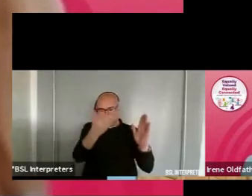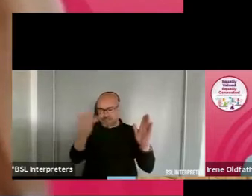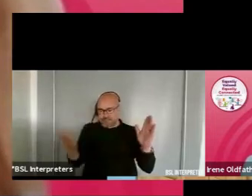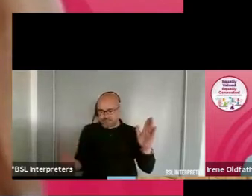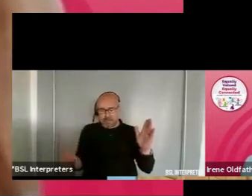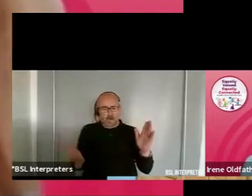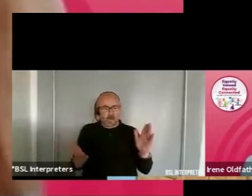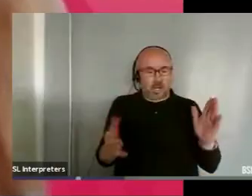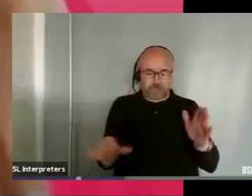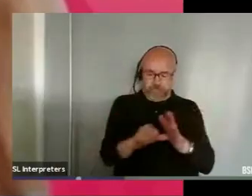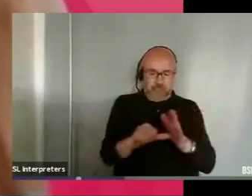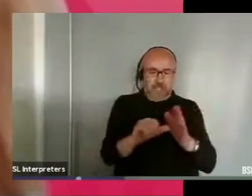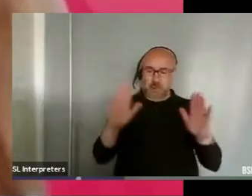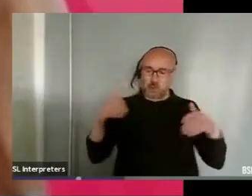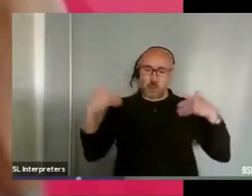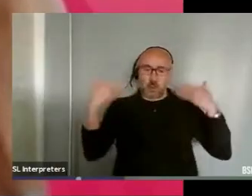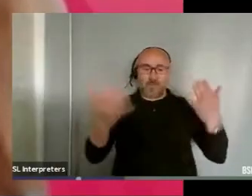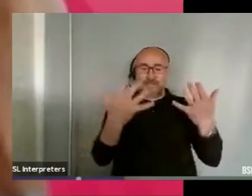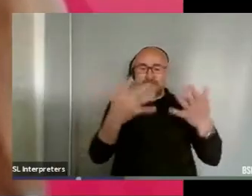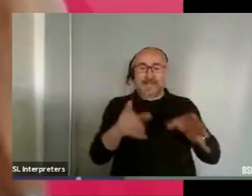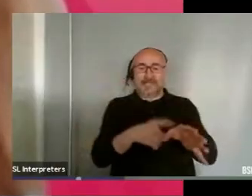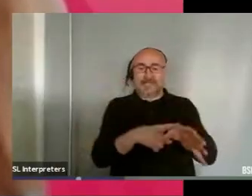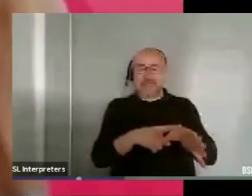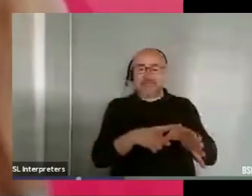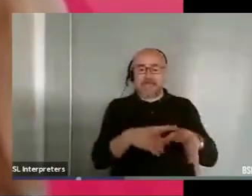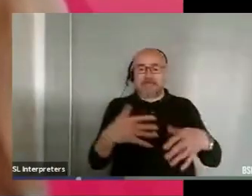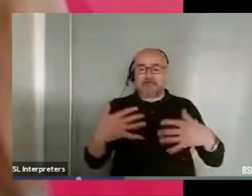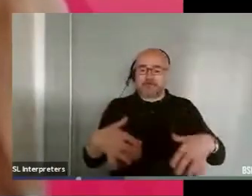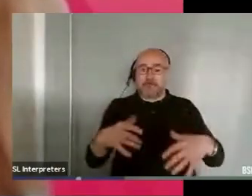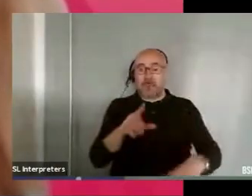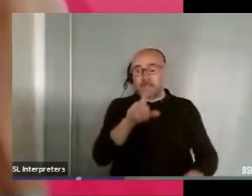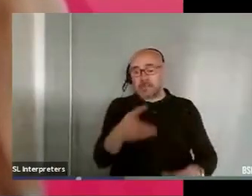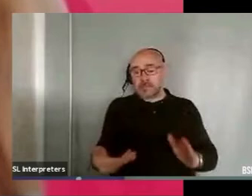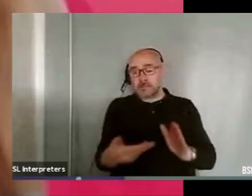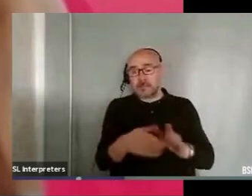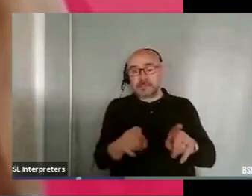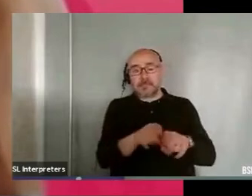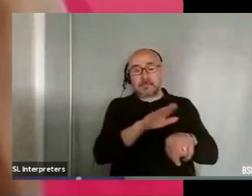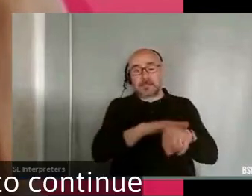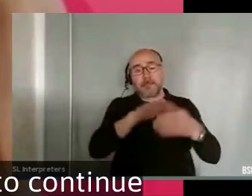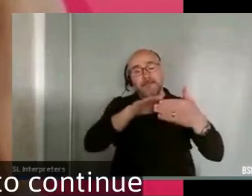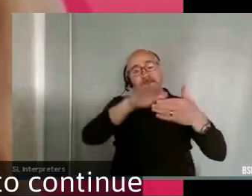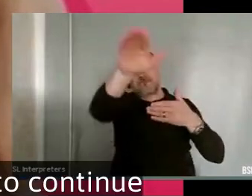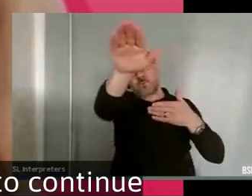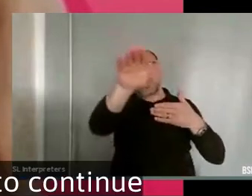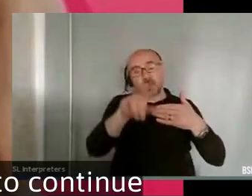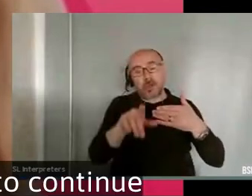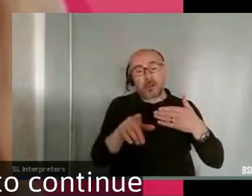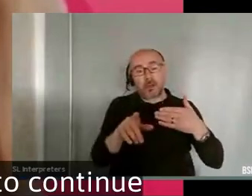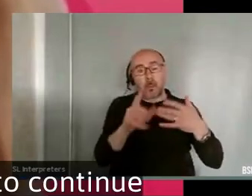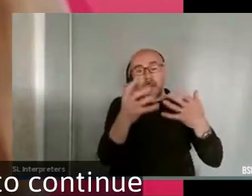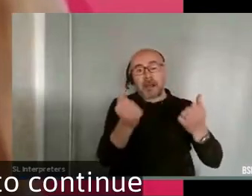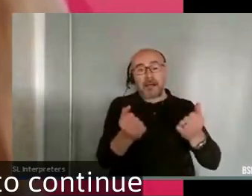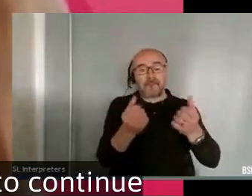the last 10 years, but also looking forward to some of the prospective solutions and some of the areas